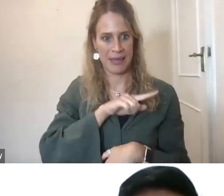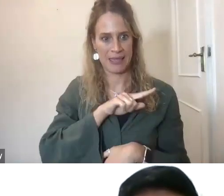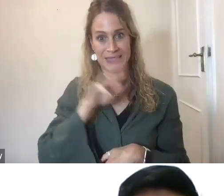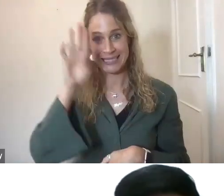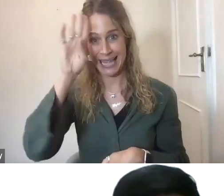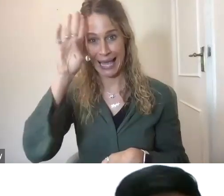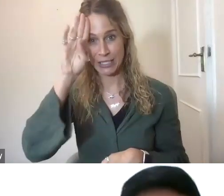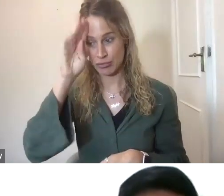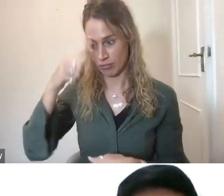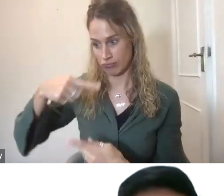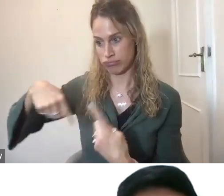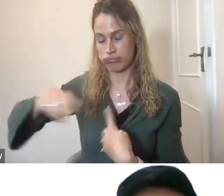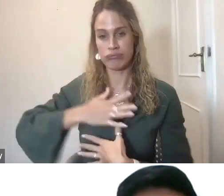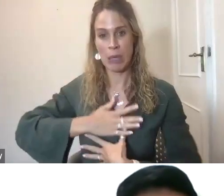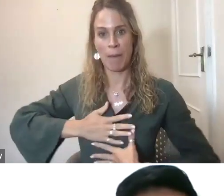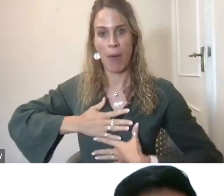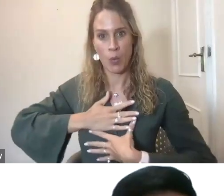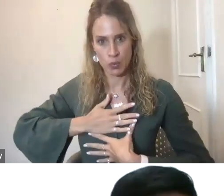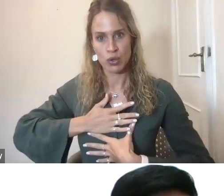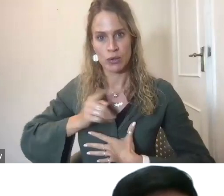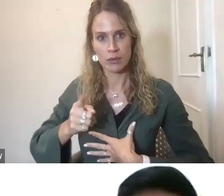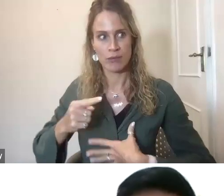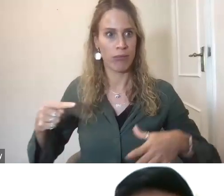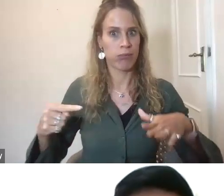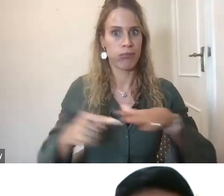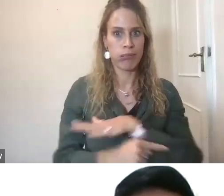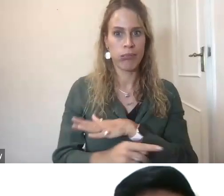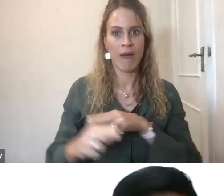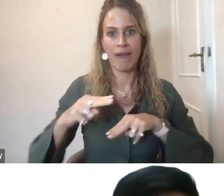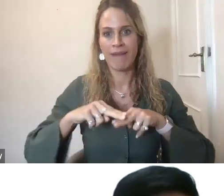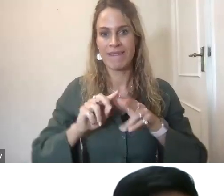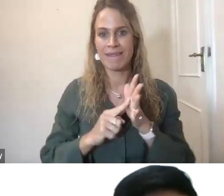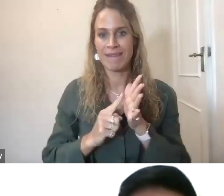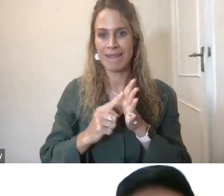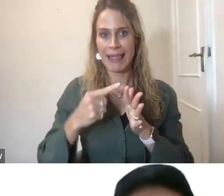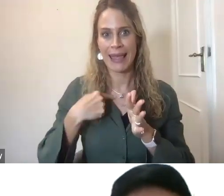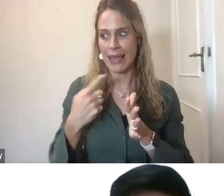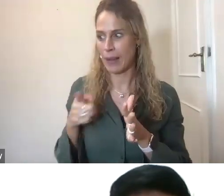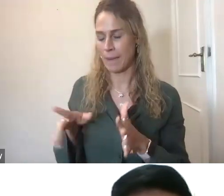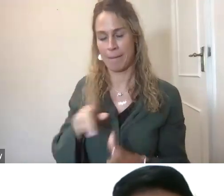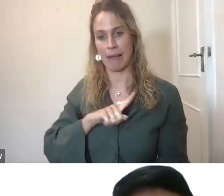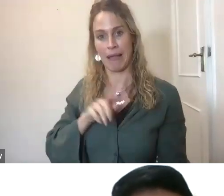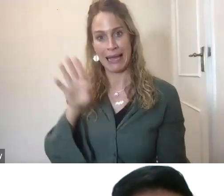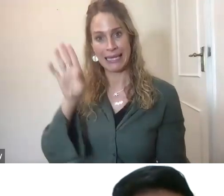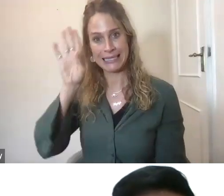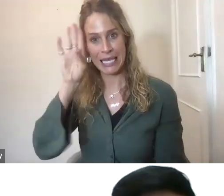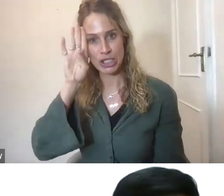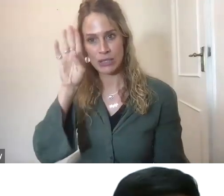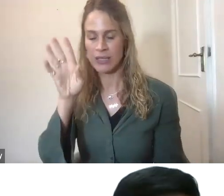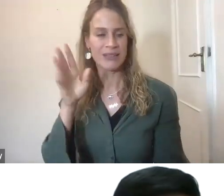very emotionally difficult thing to do. Aside from like the obvious danger, you can't just leave your home that